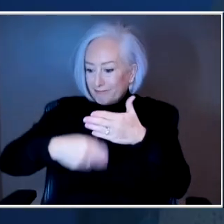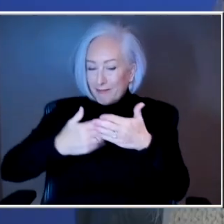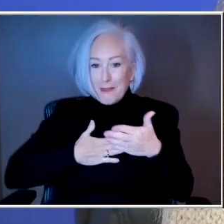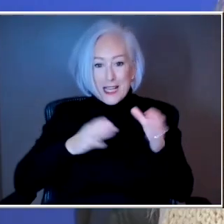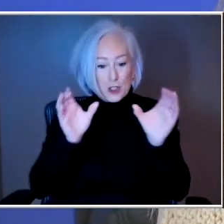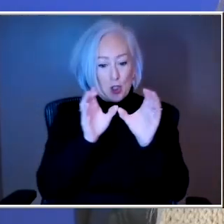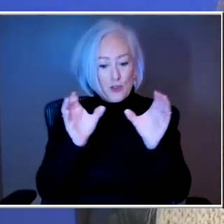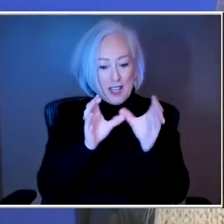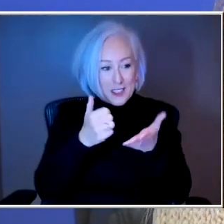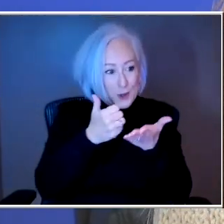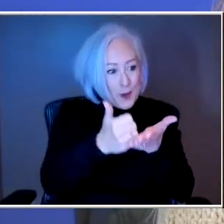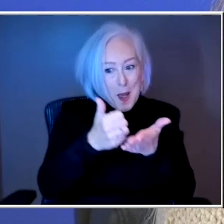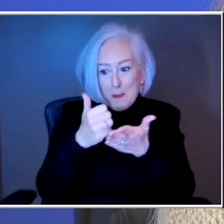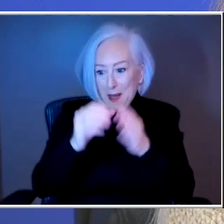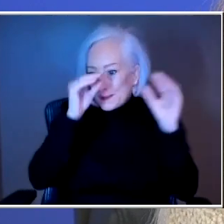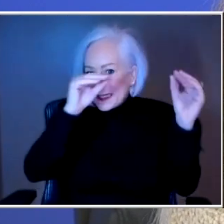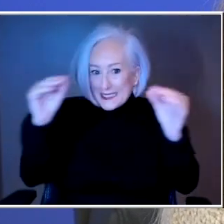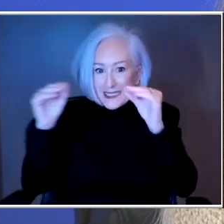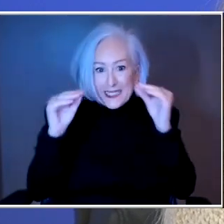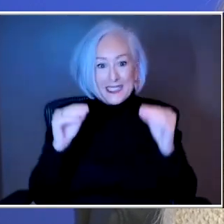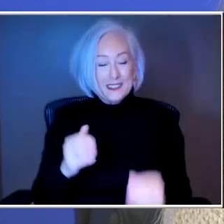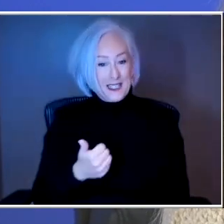I knew as a personal trainer I couldn't help